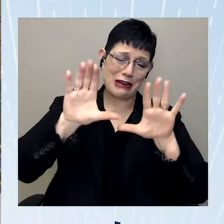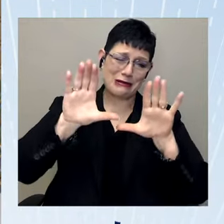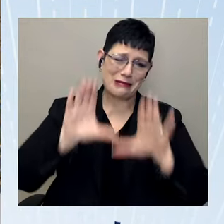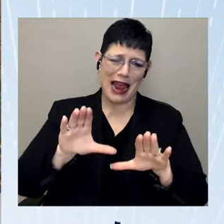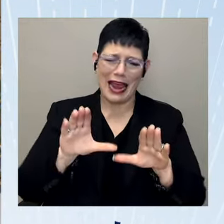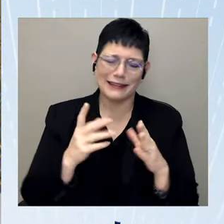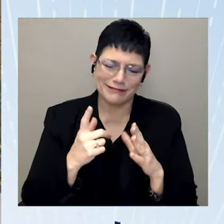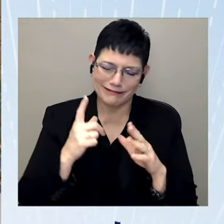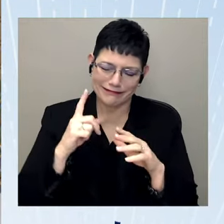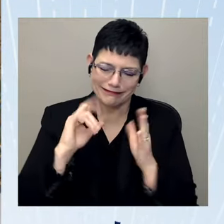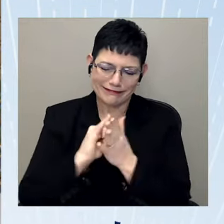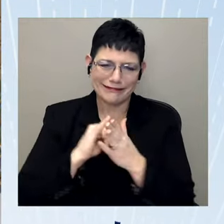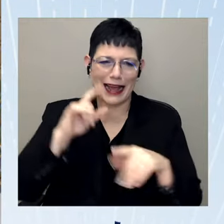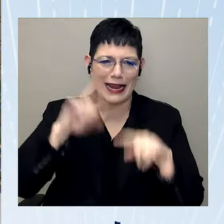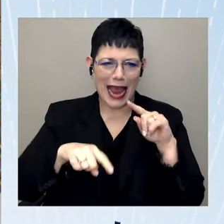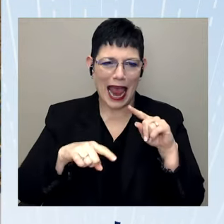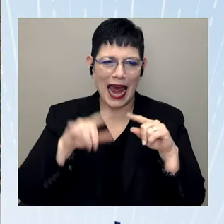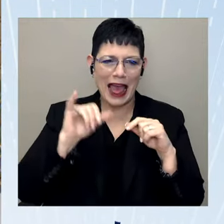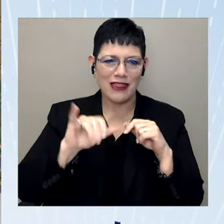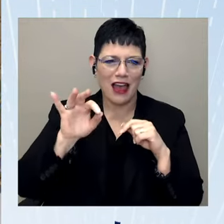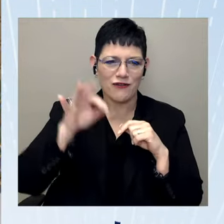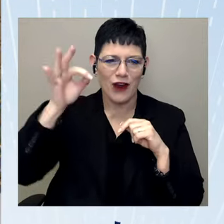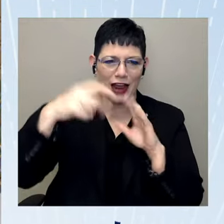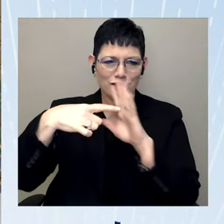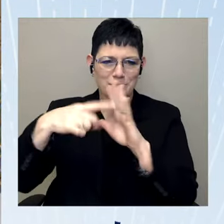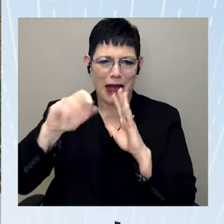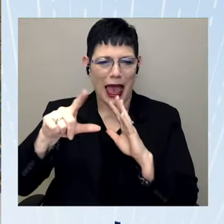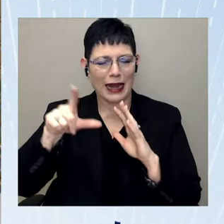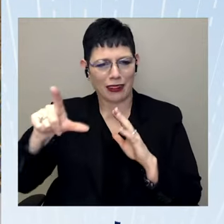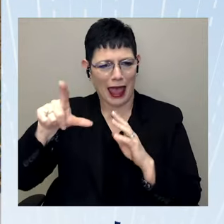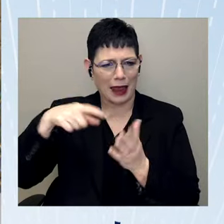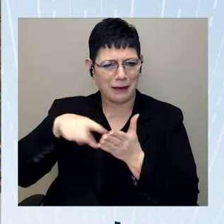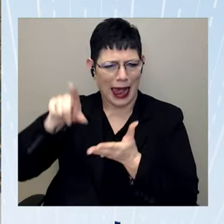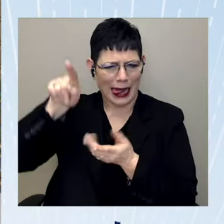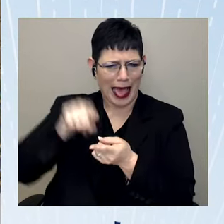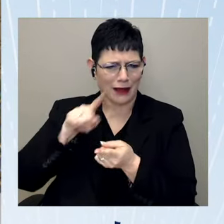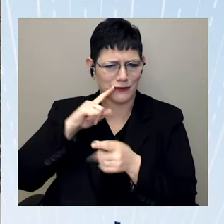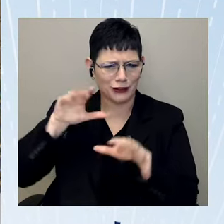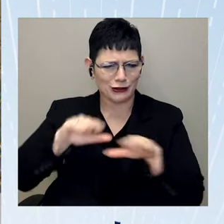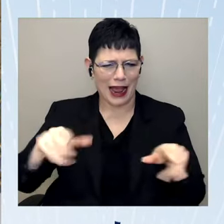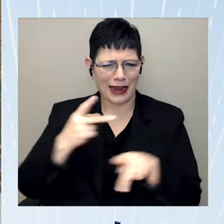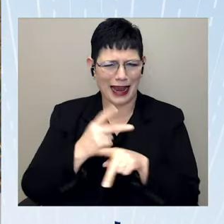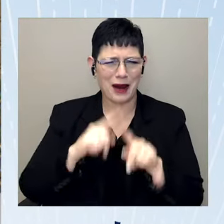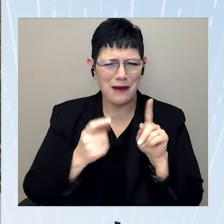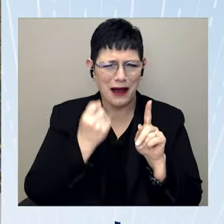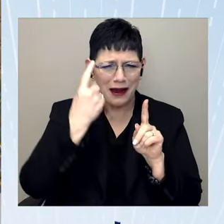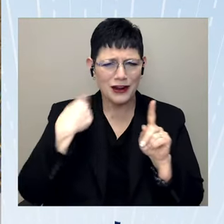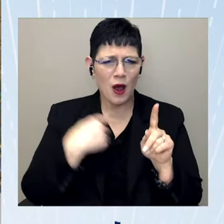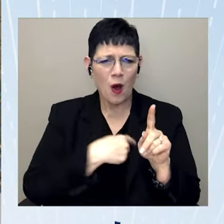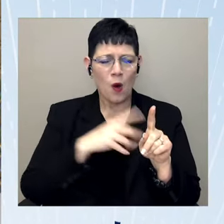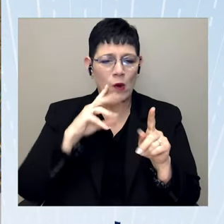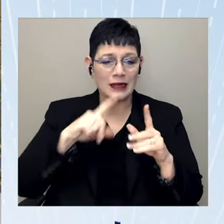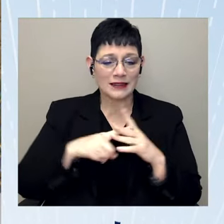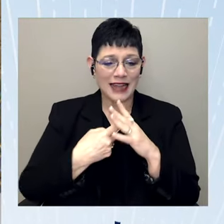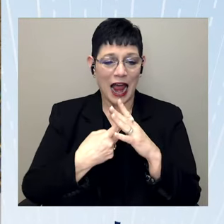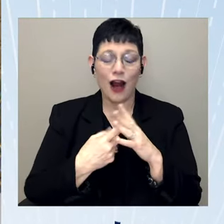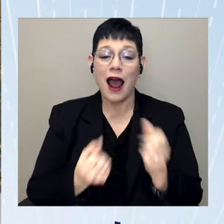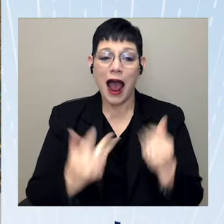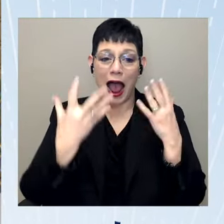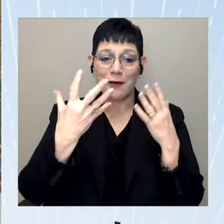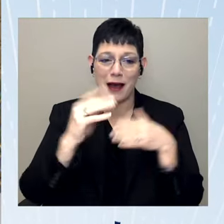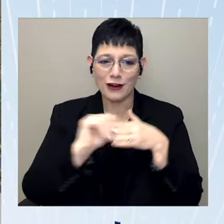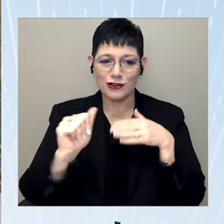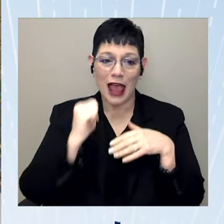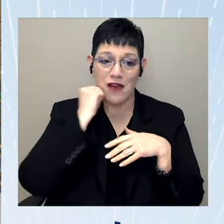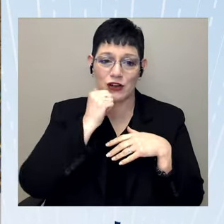Maybe that's more like the French model. Maybe we'll get there, but let's start. Let's start with $10 a day on childcare. And